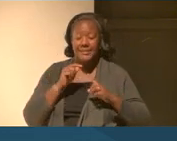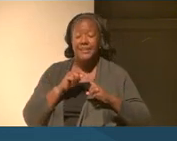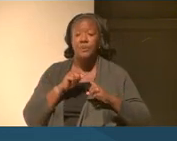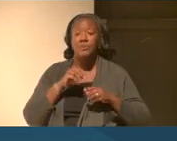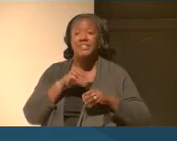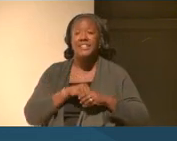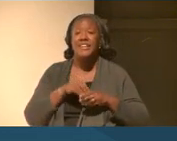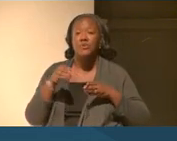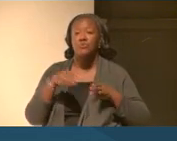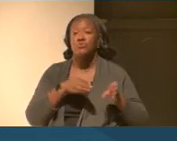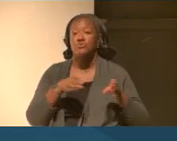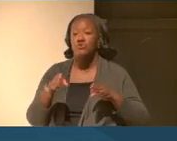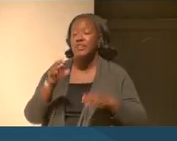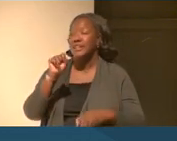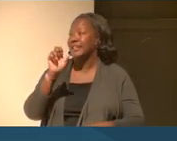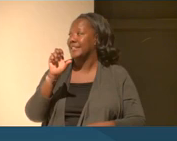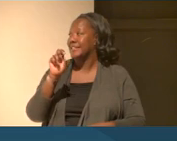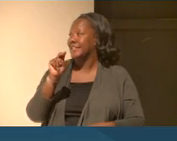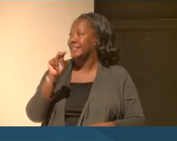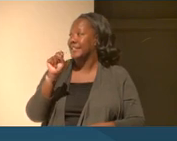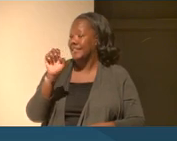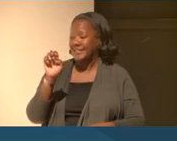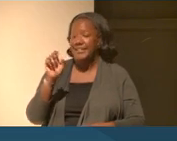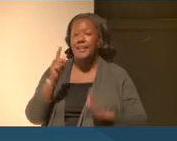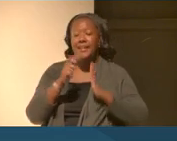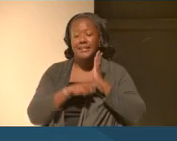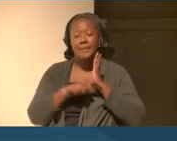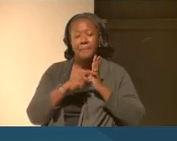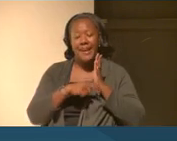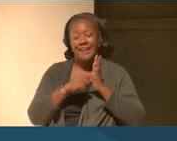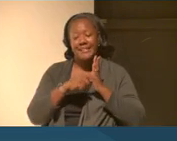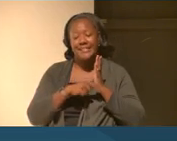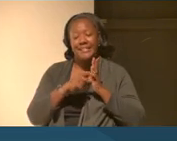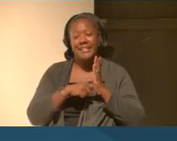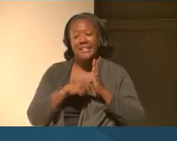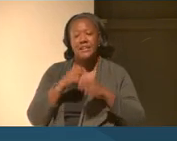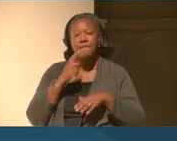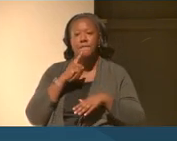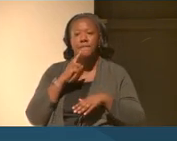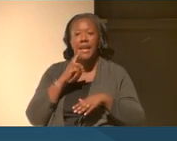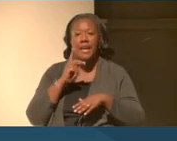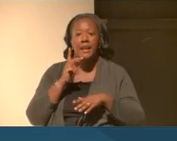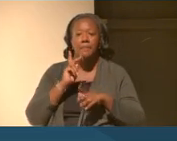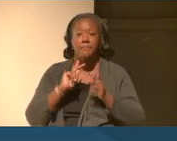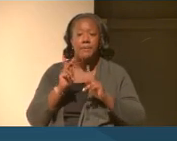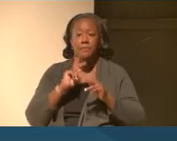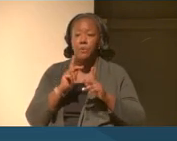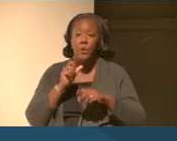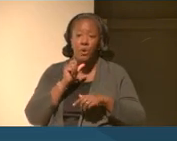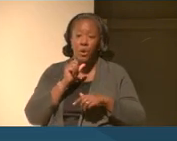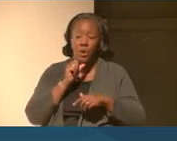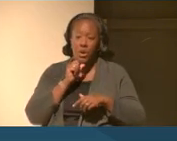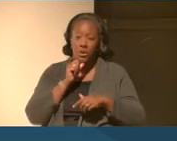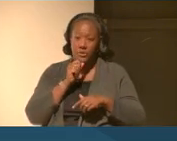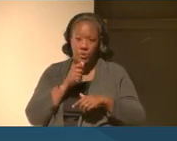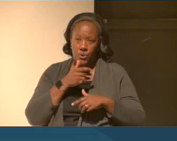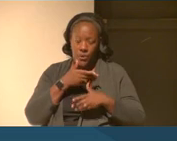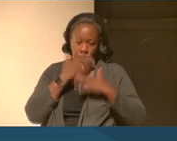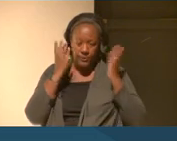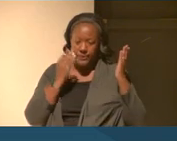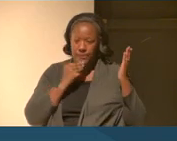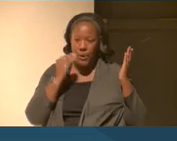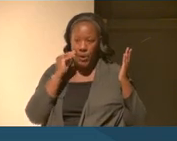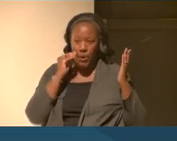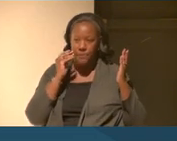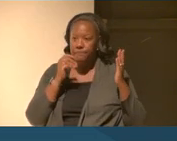Sense, which is the magazine in Washington by and for homeless people. Those of you who aren't from here, you can probably find it